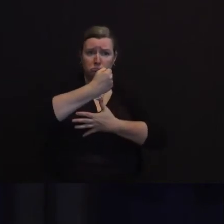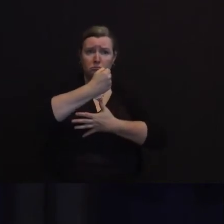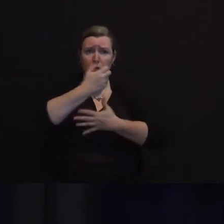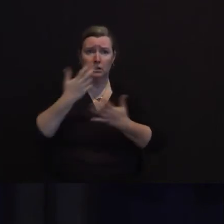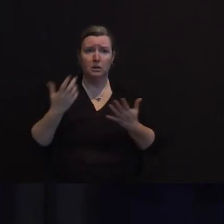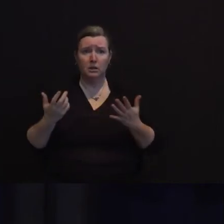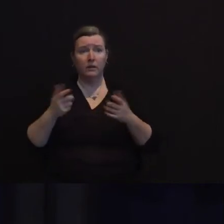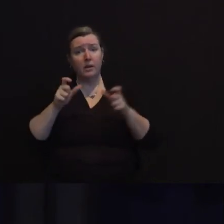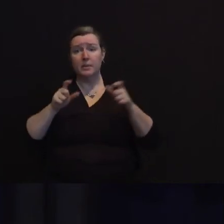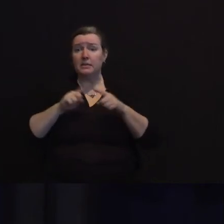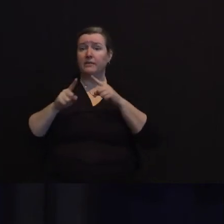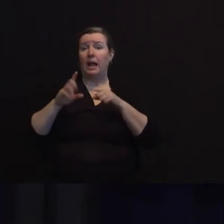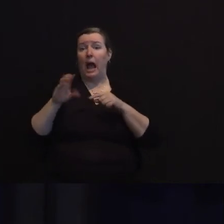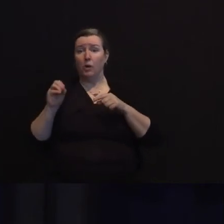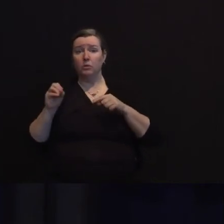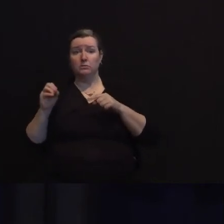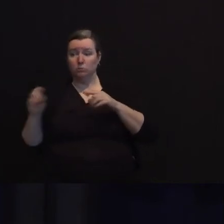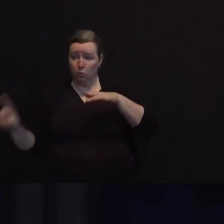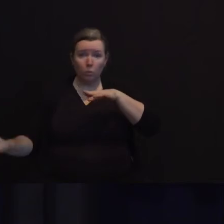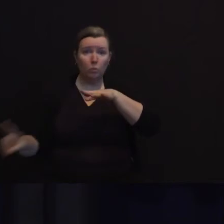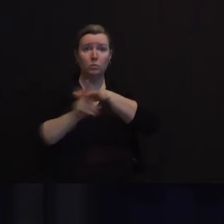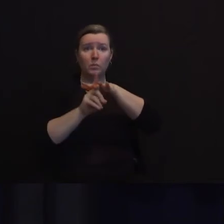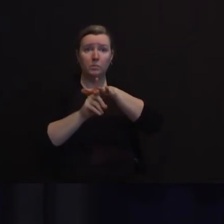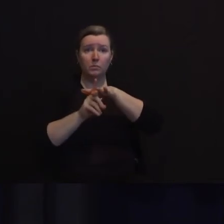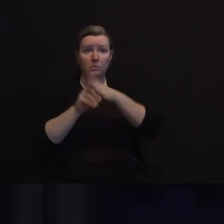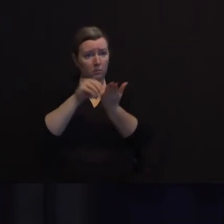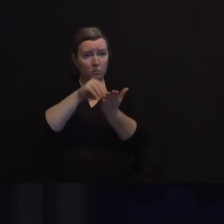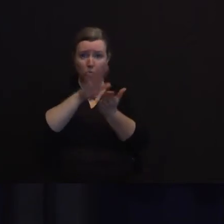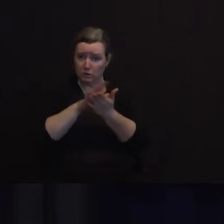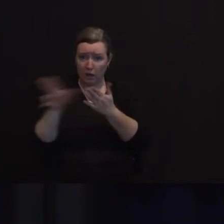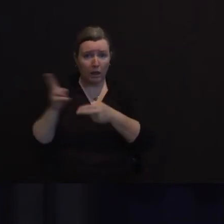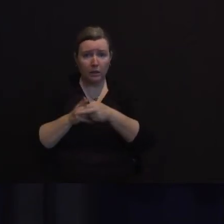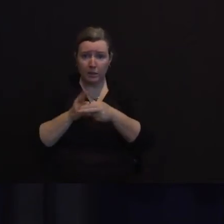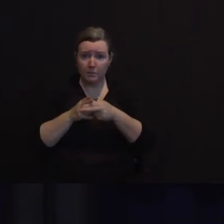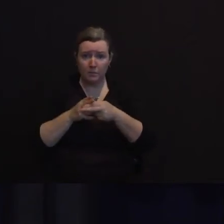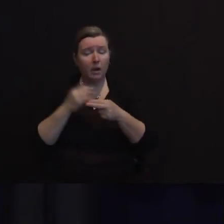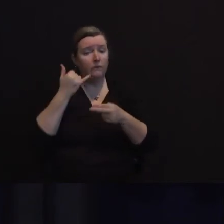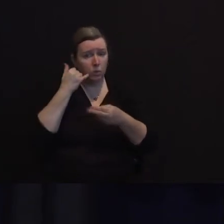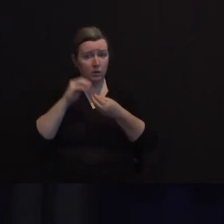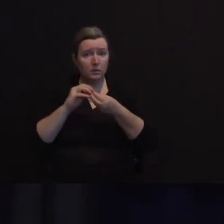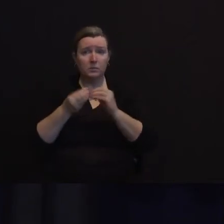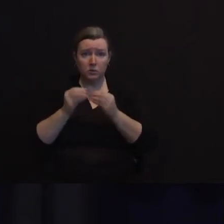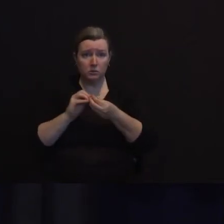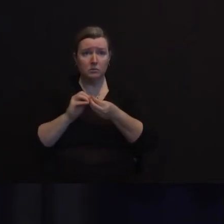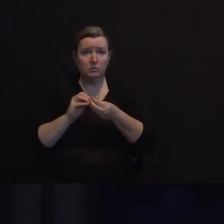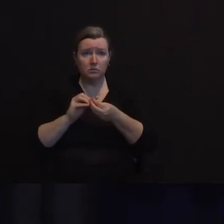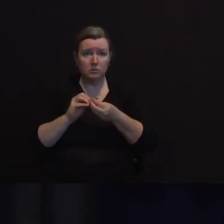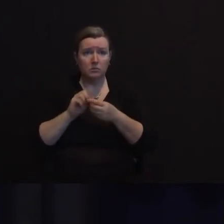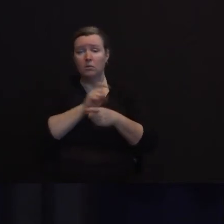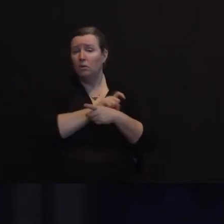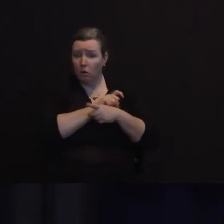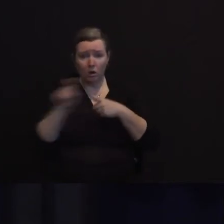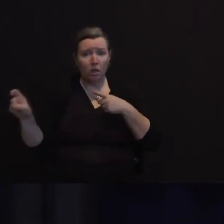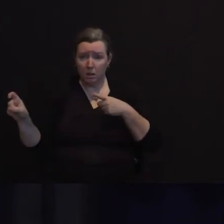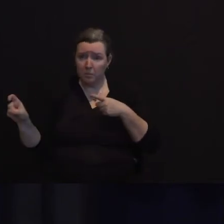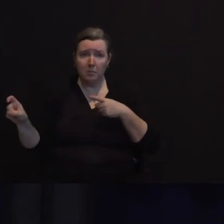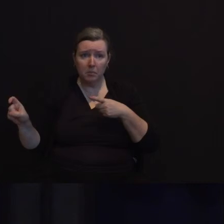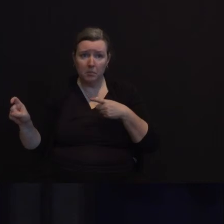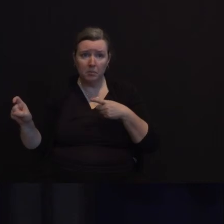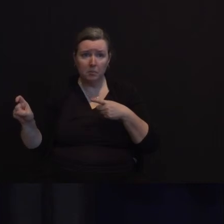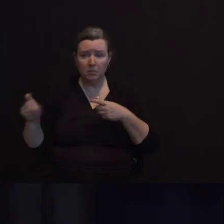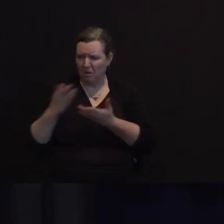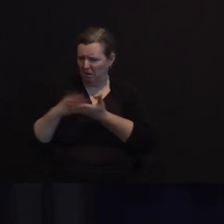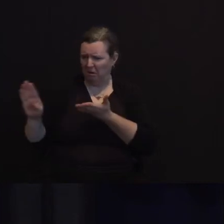number, and have a callback system so that they're not necessarily out of hand turning people away, but they can